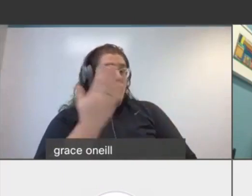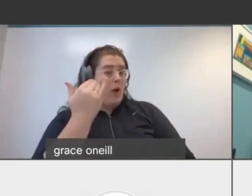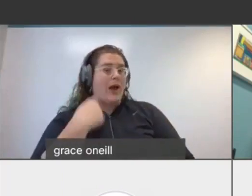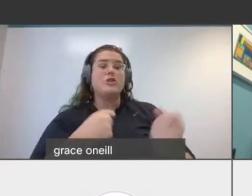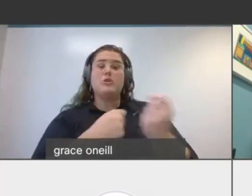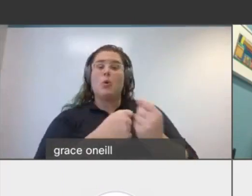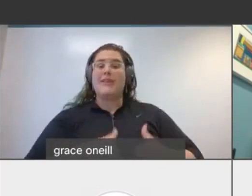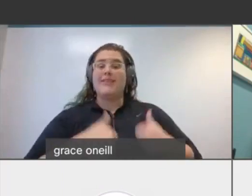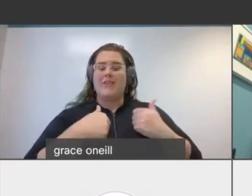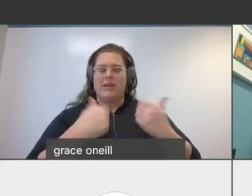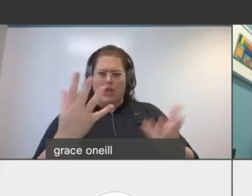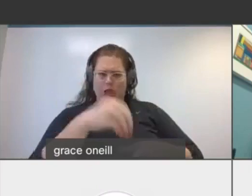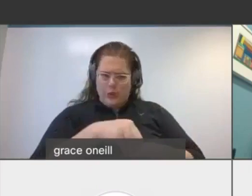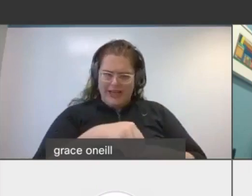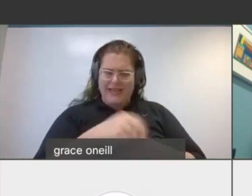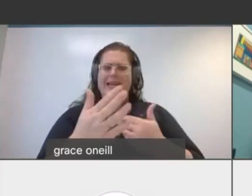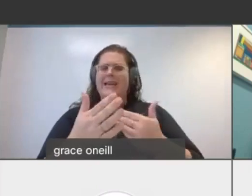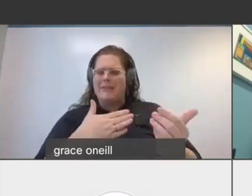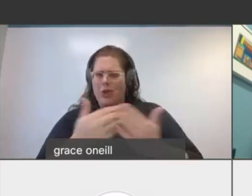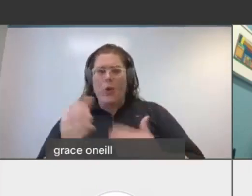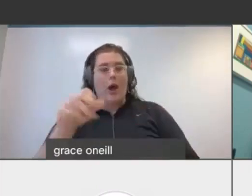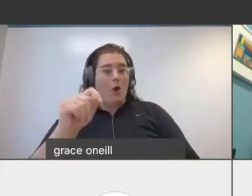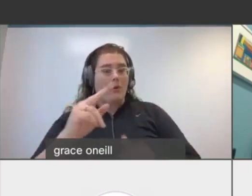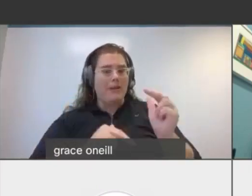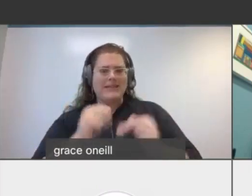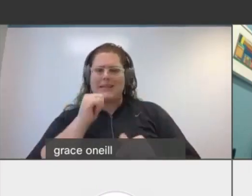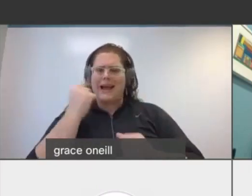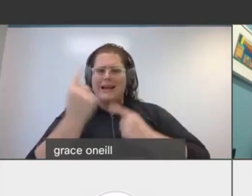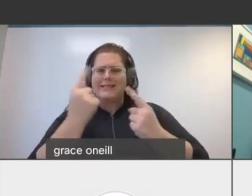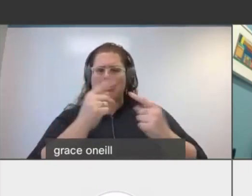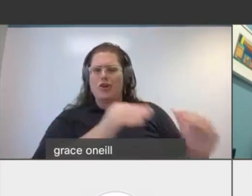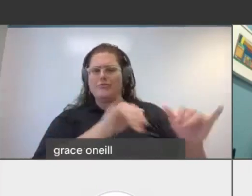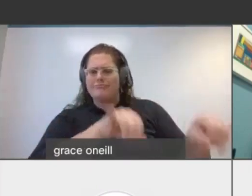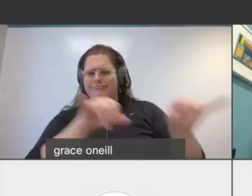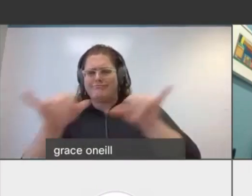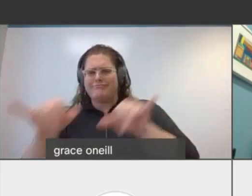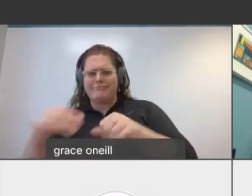included even though apartment buildings are explicitly not considered health facilities?